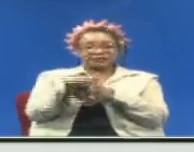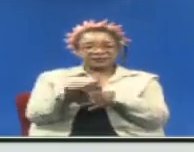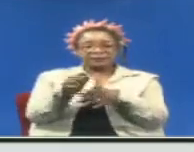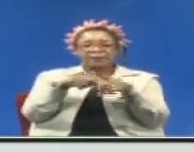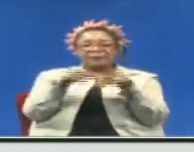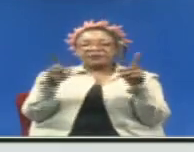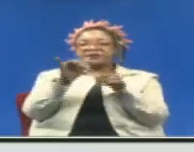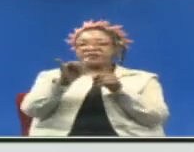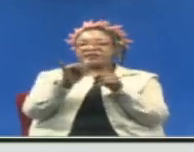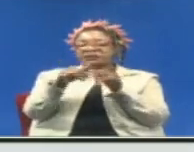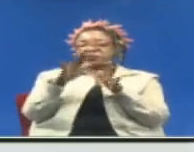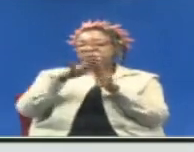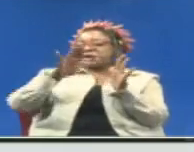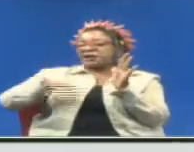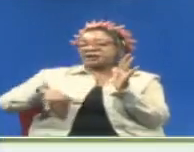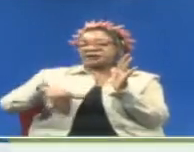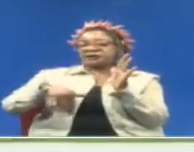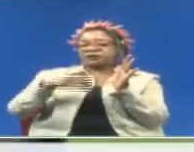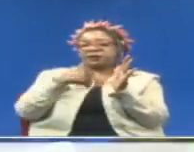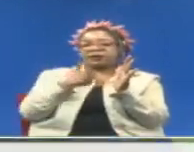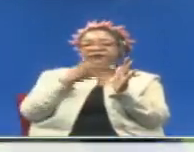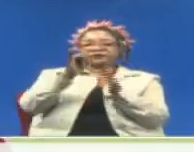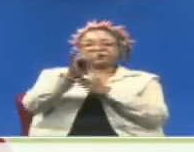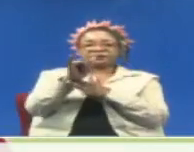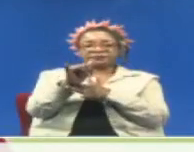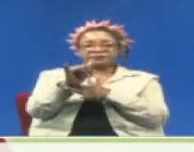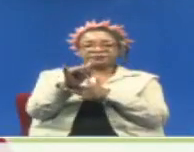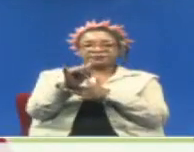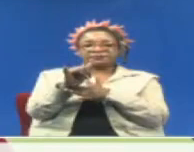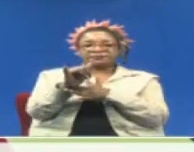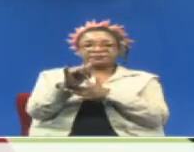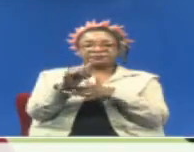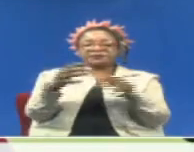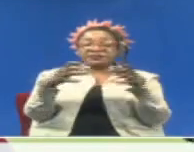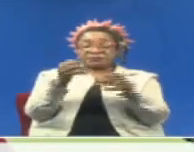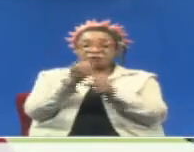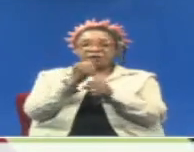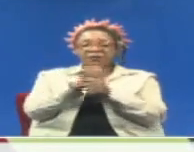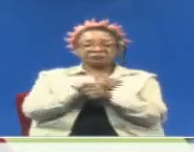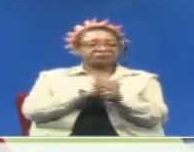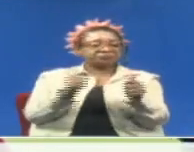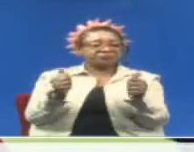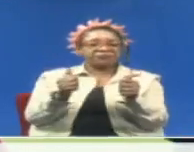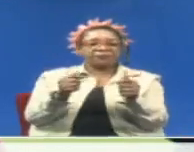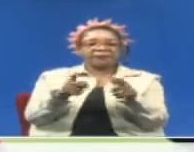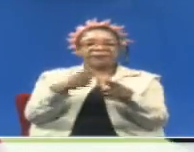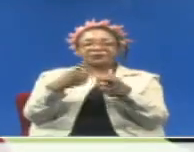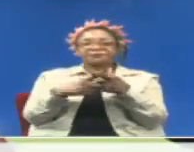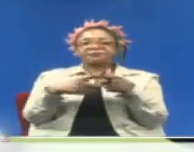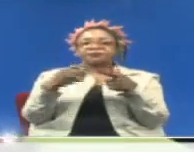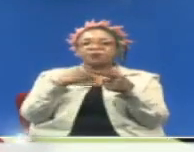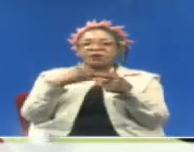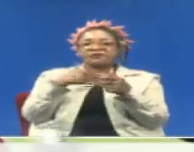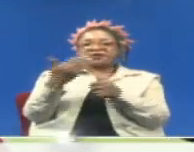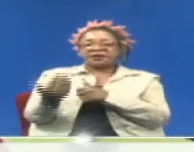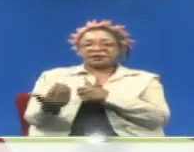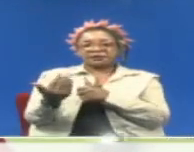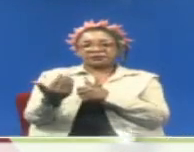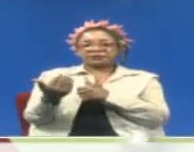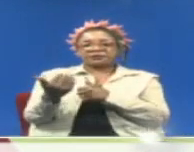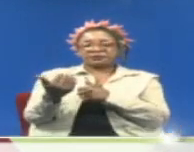was a little bit too late to mount a comeback. Teamwork, tumekuwa na umoja sana, and then kuna vijana wadogo katika timu